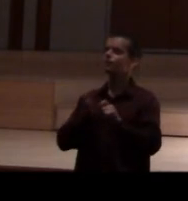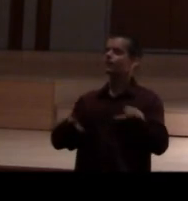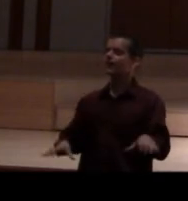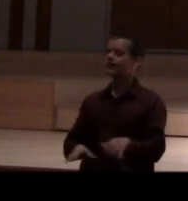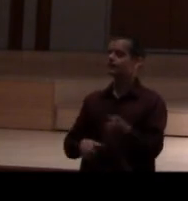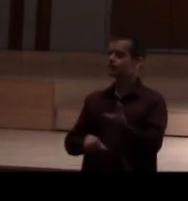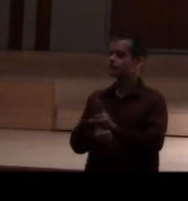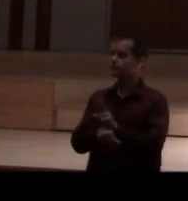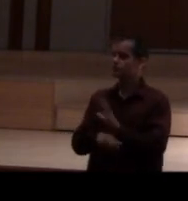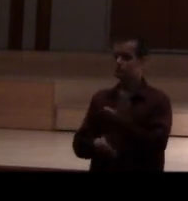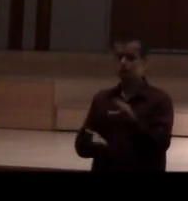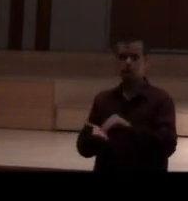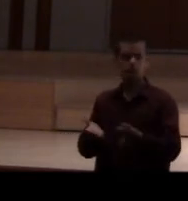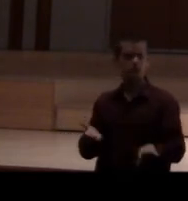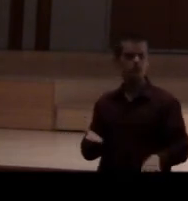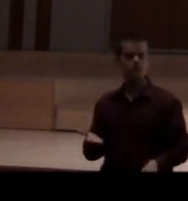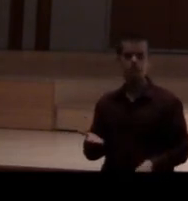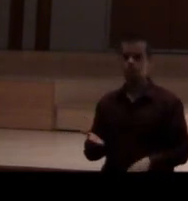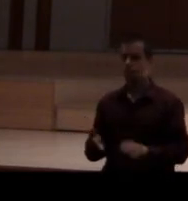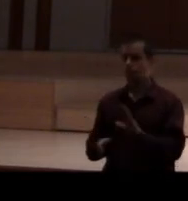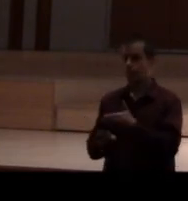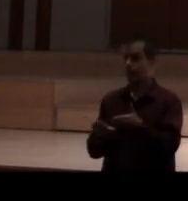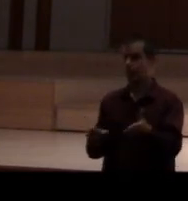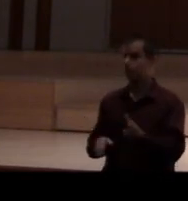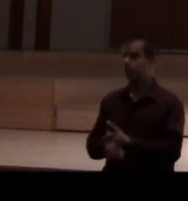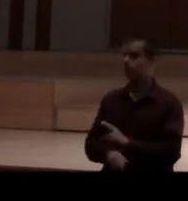motivate your students? Or that your neighbors have used?